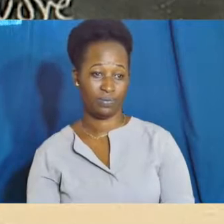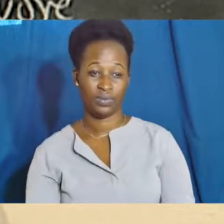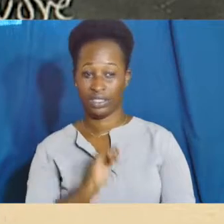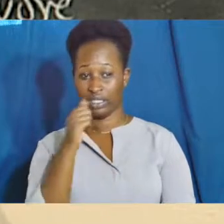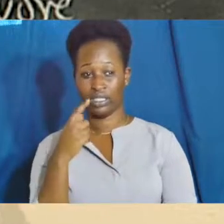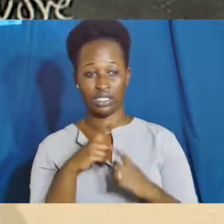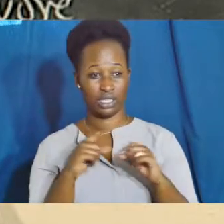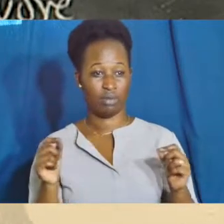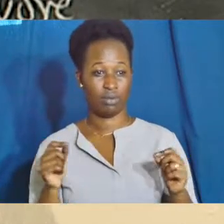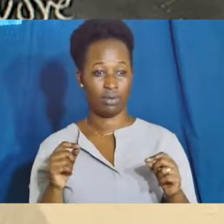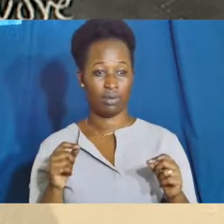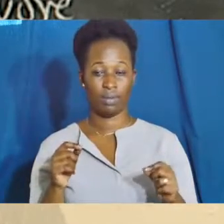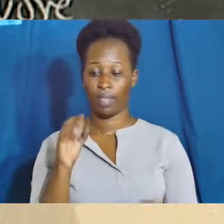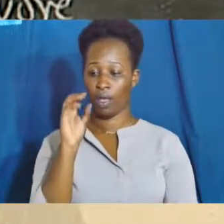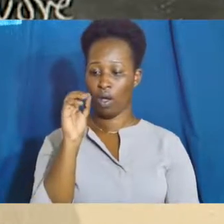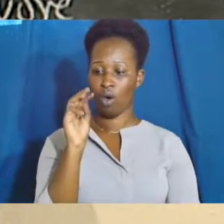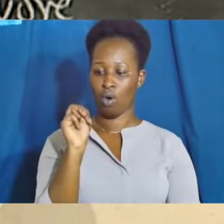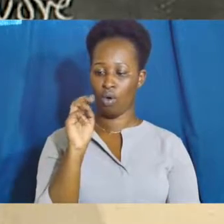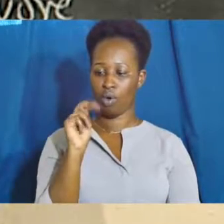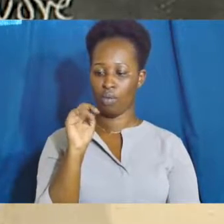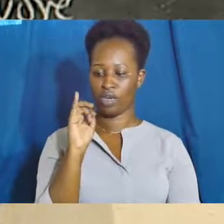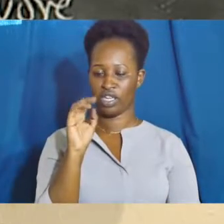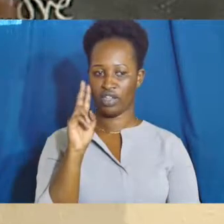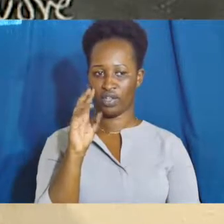Another one can be omnivore.